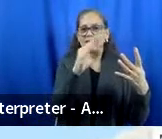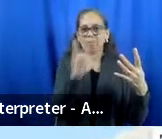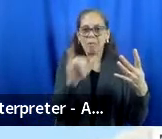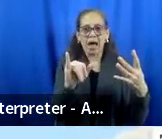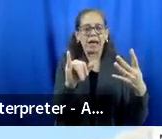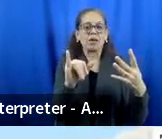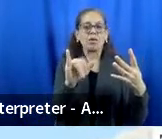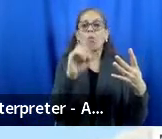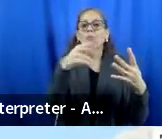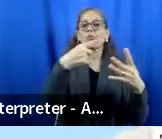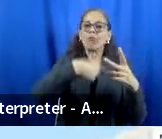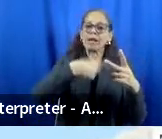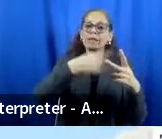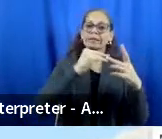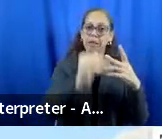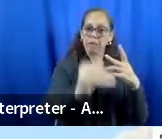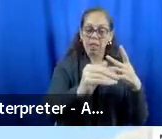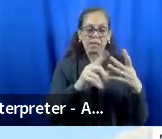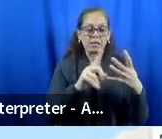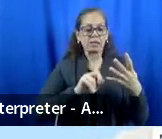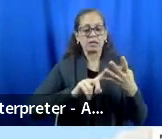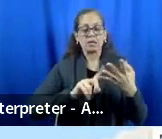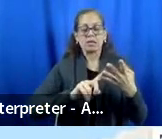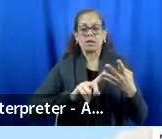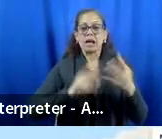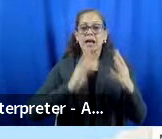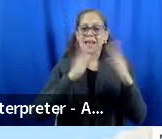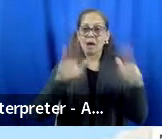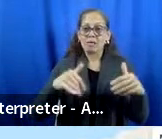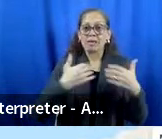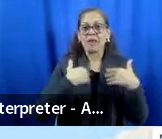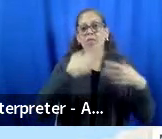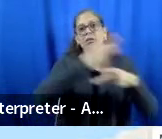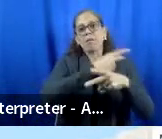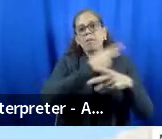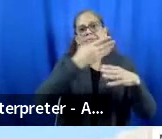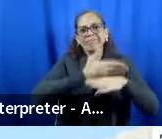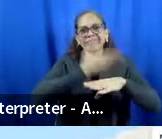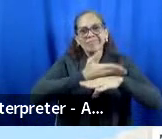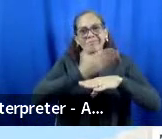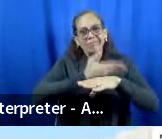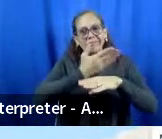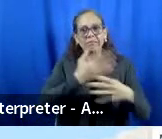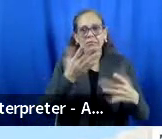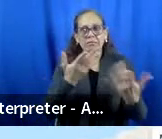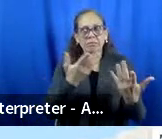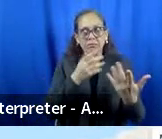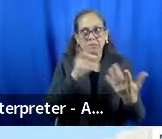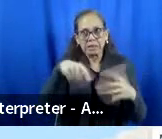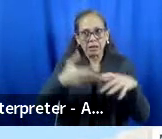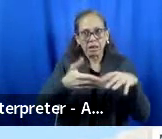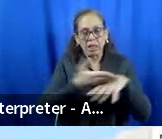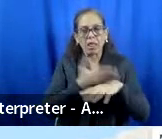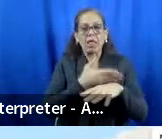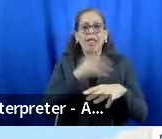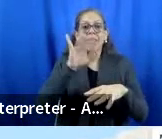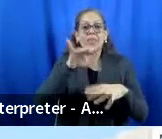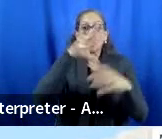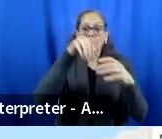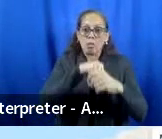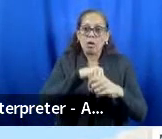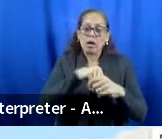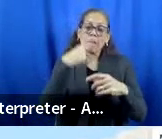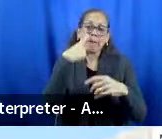rent stabilized, and housing that has a lot of maintenance deficiencies. We included these factors